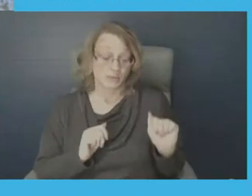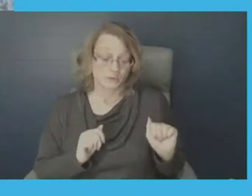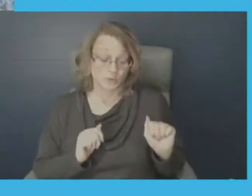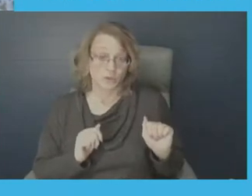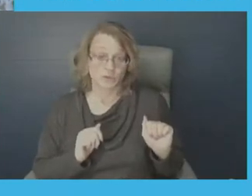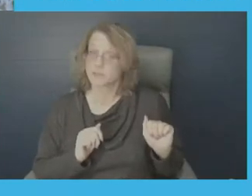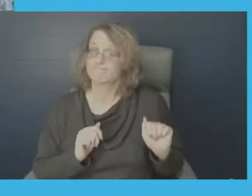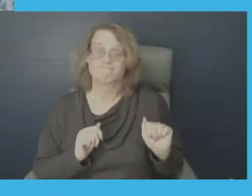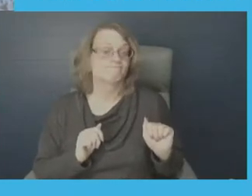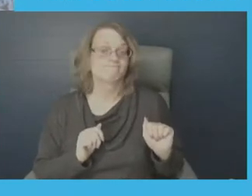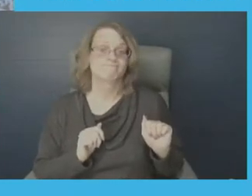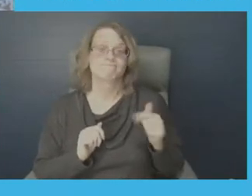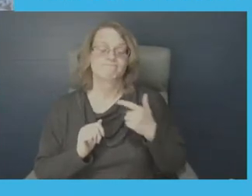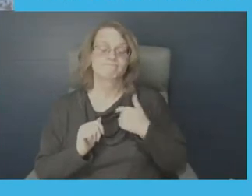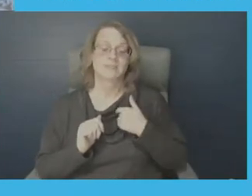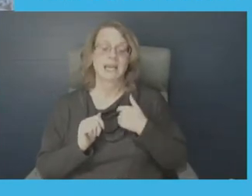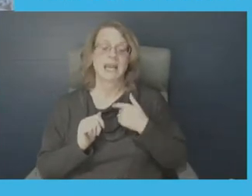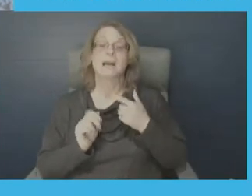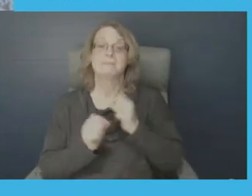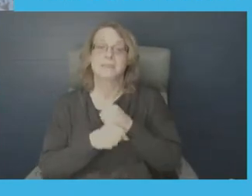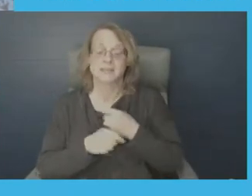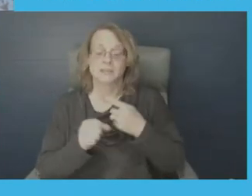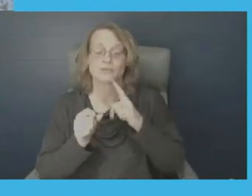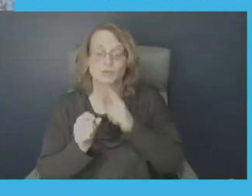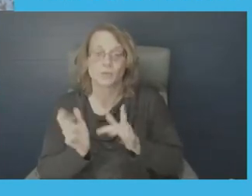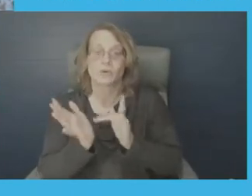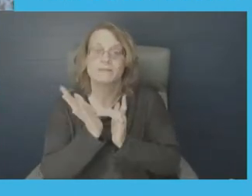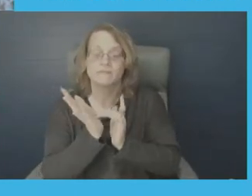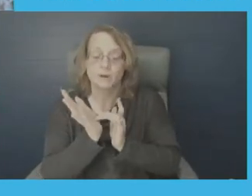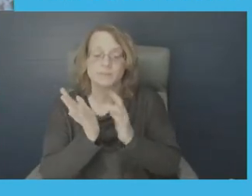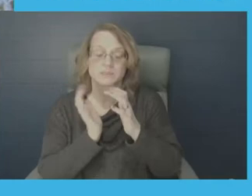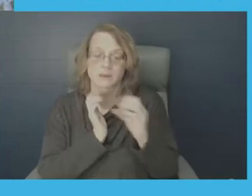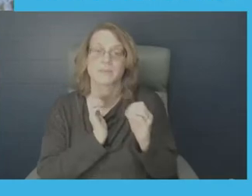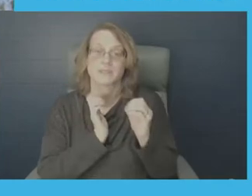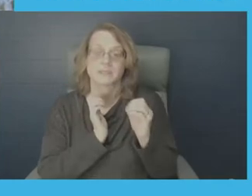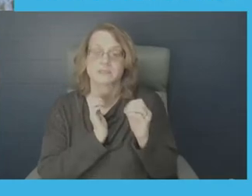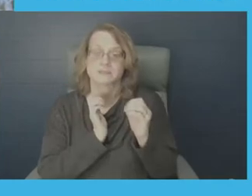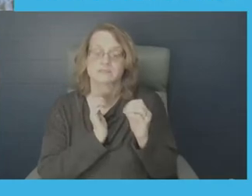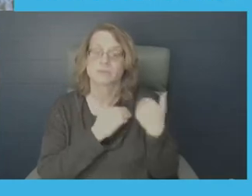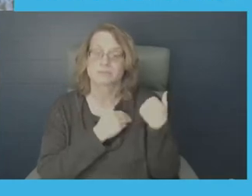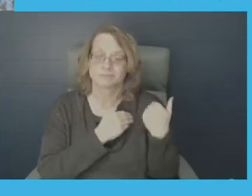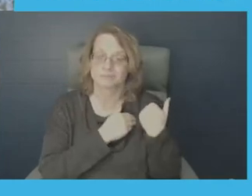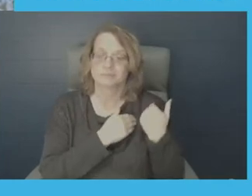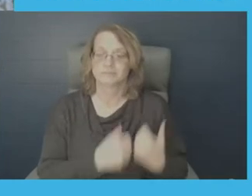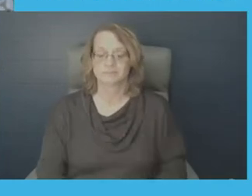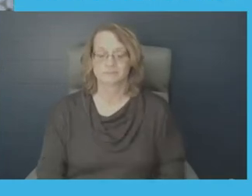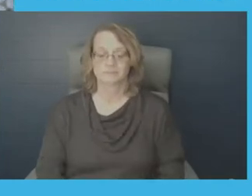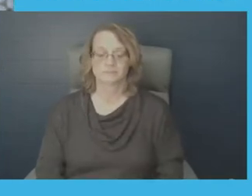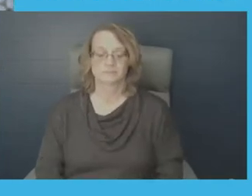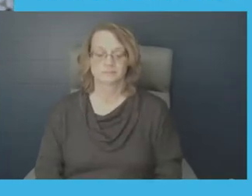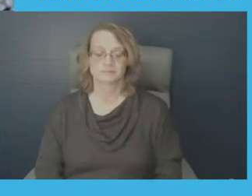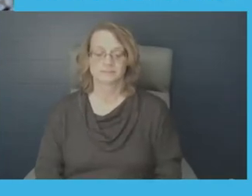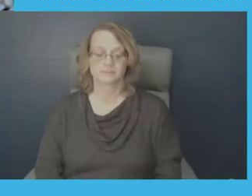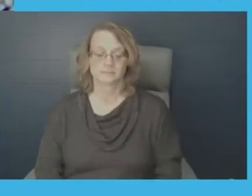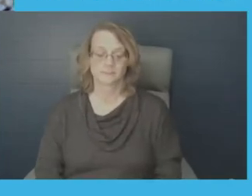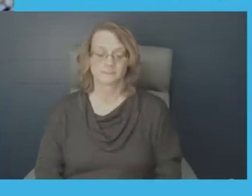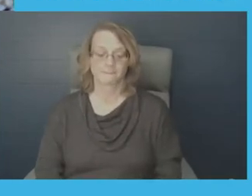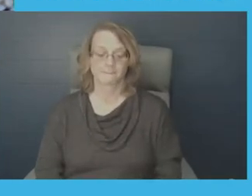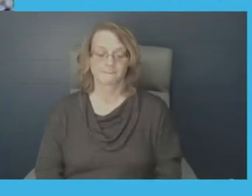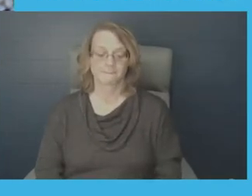Well, while he's blaming the people of Georgia, I'm holding the pharmaceutical corporations accountable.